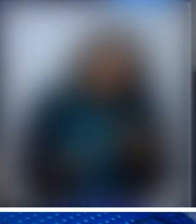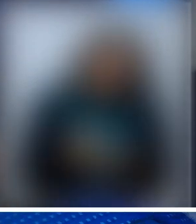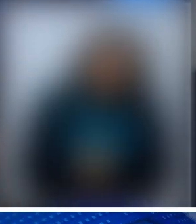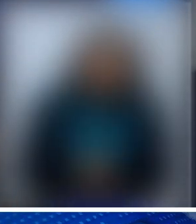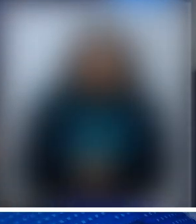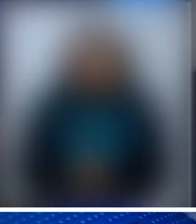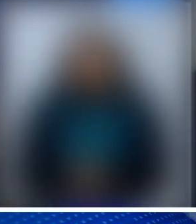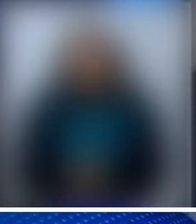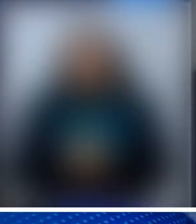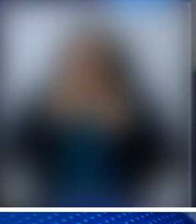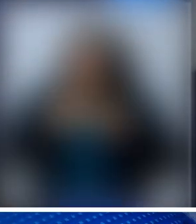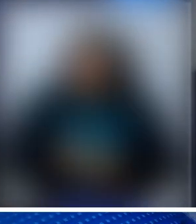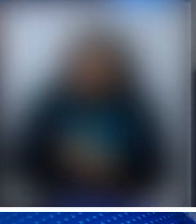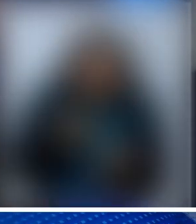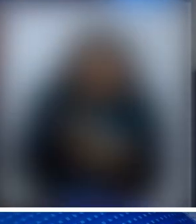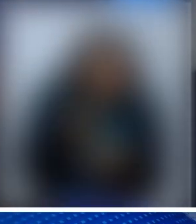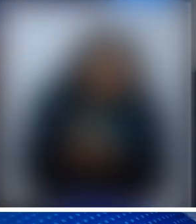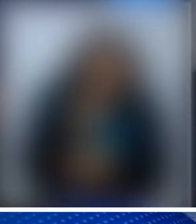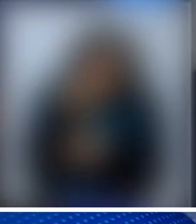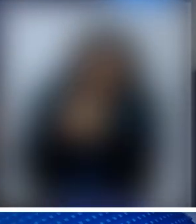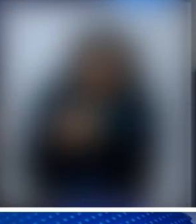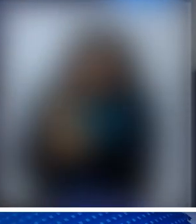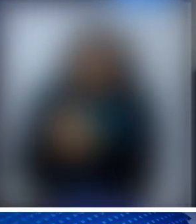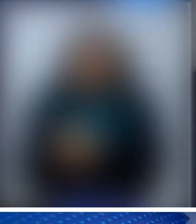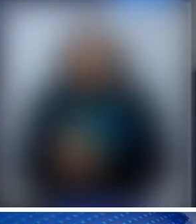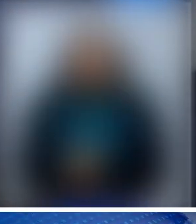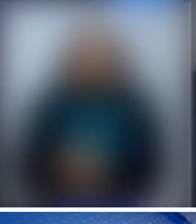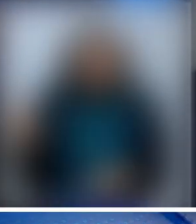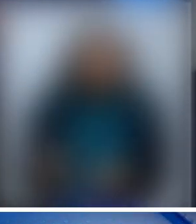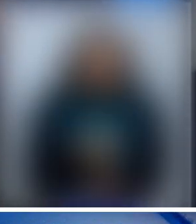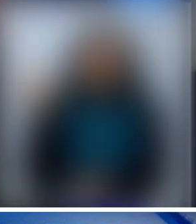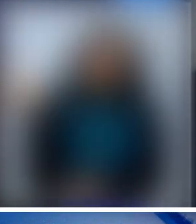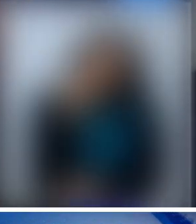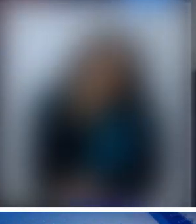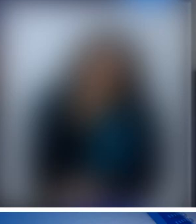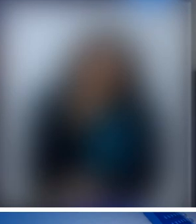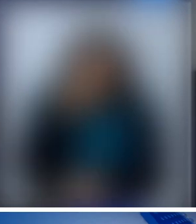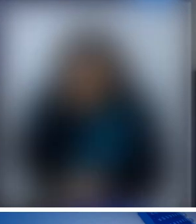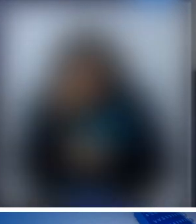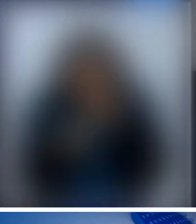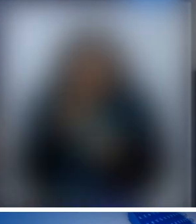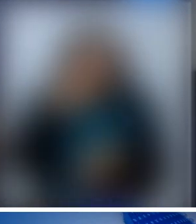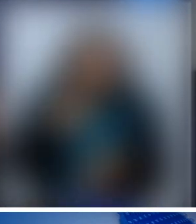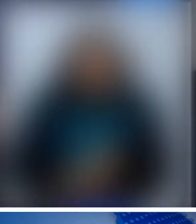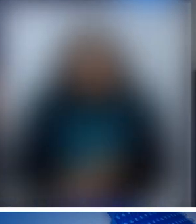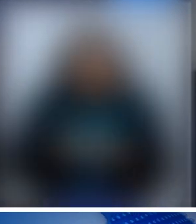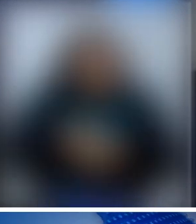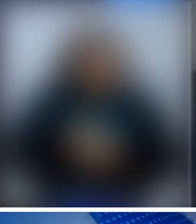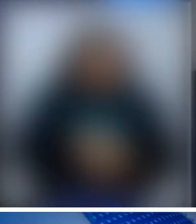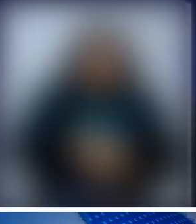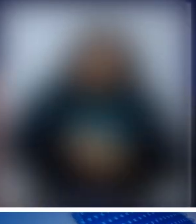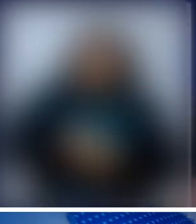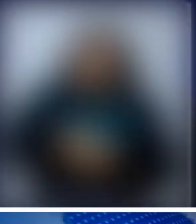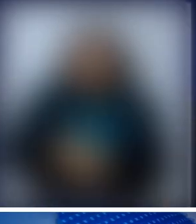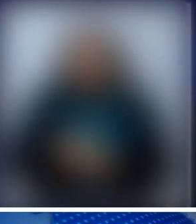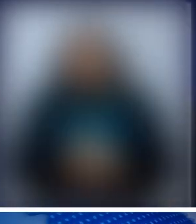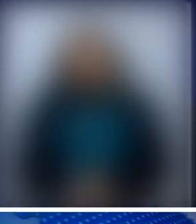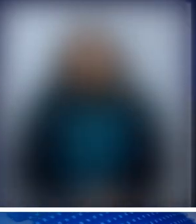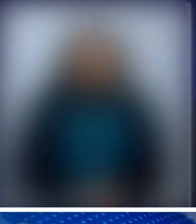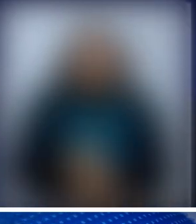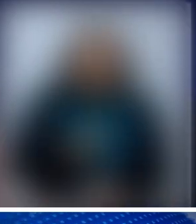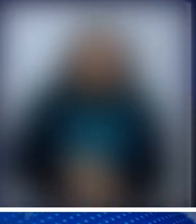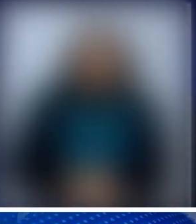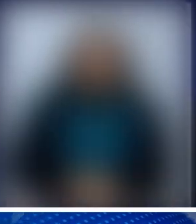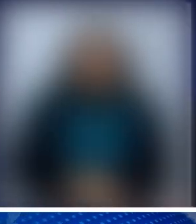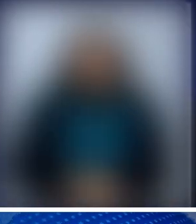of transport, and also food reserve. How much do you have, for instance, and also around import.